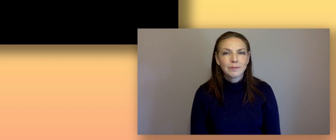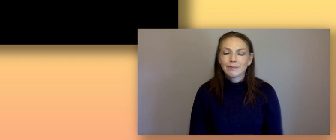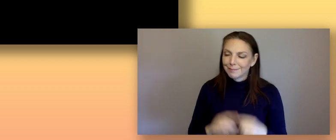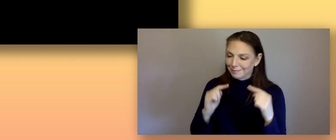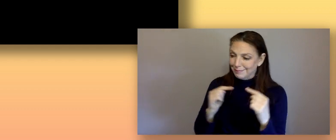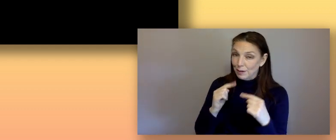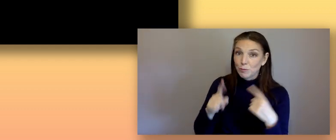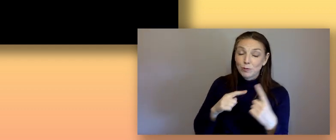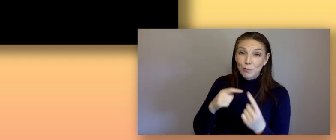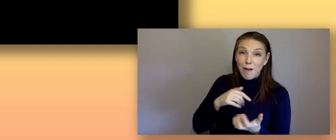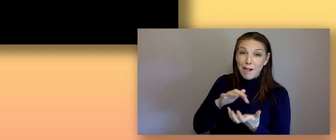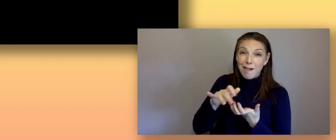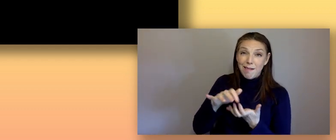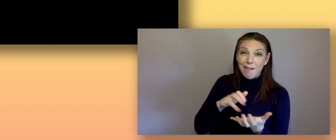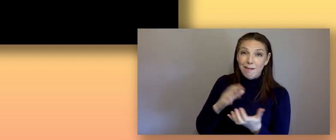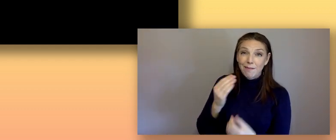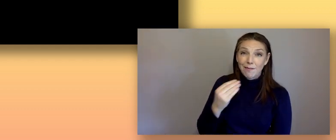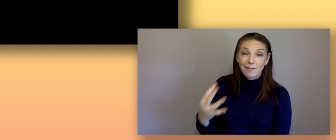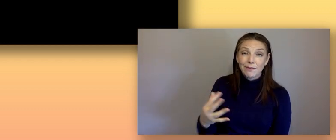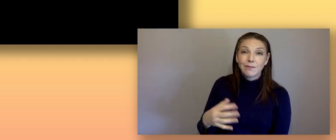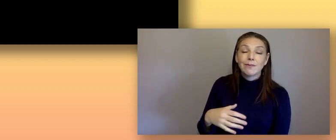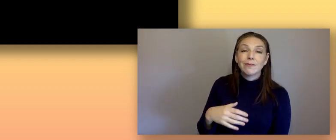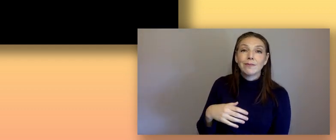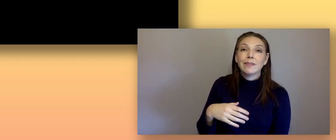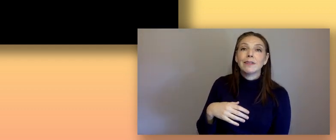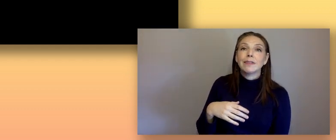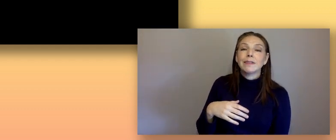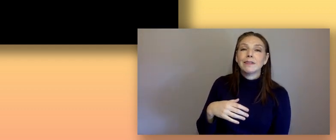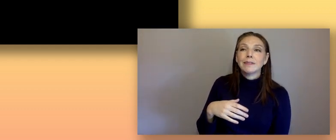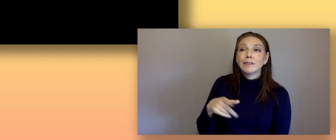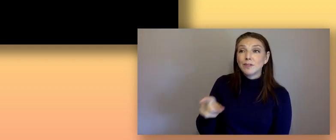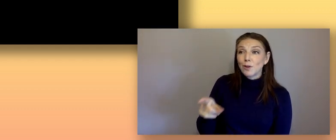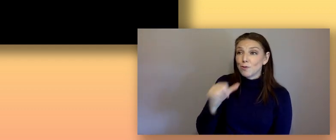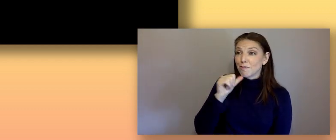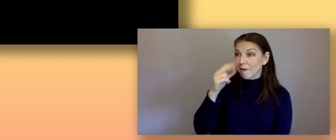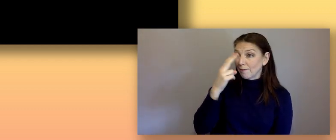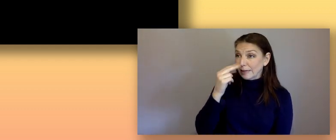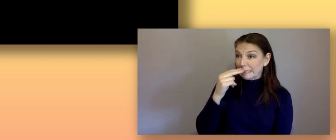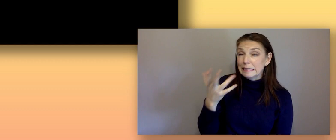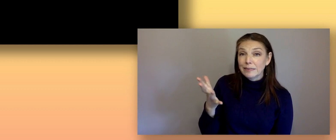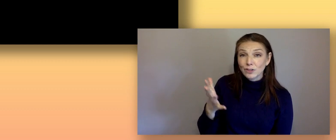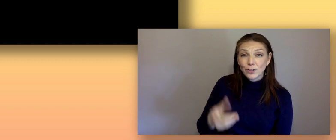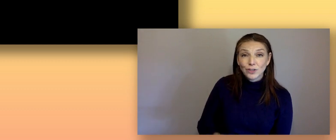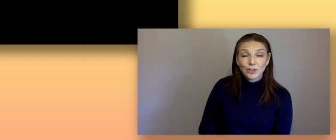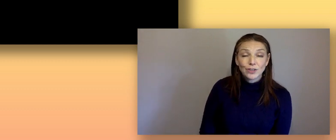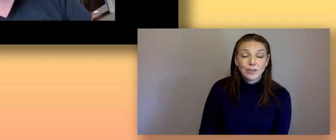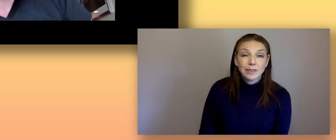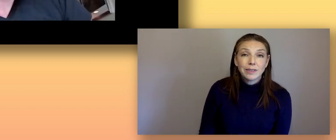It hurts a little to laugh, Barry. So stop being so not funny.